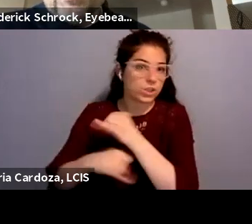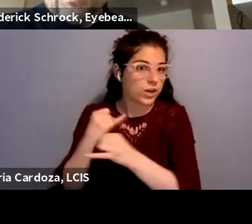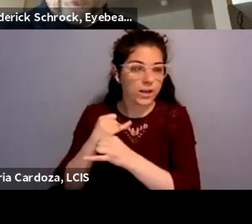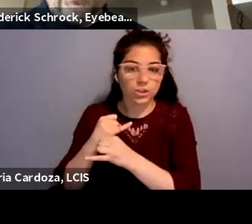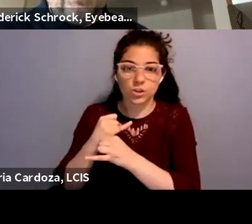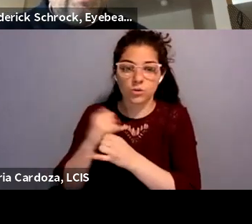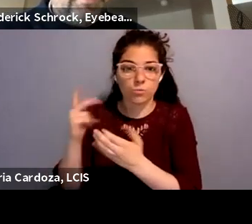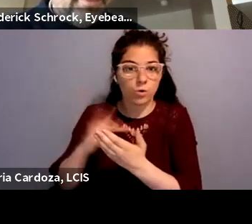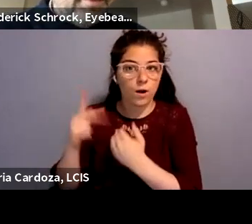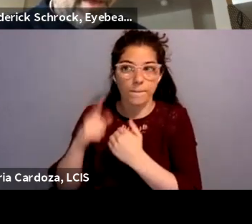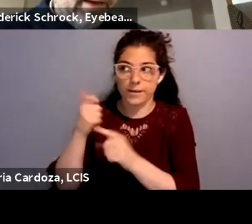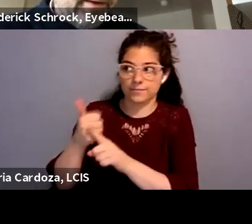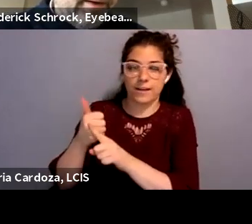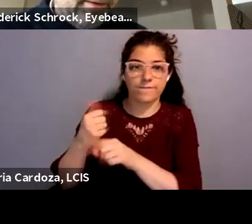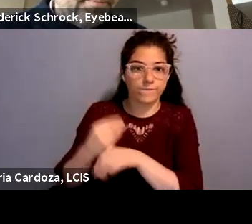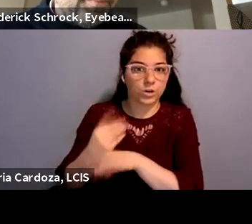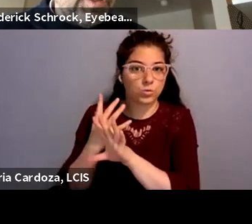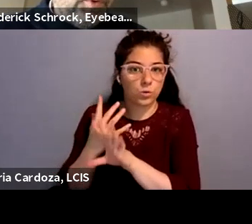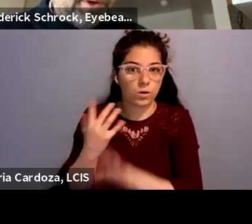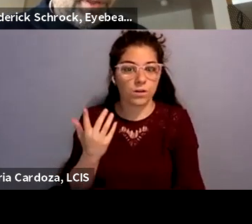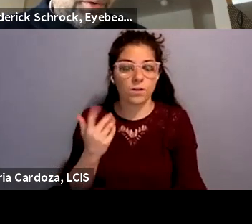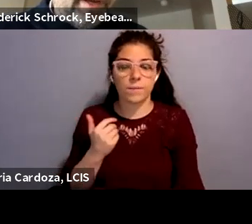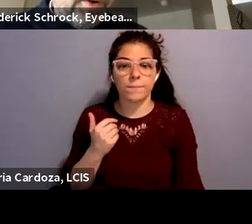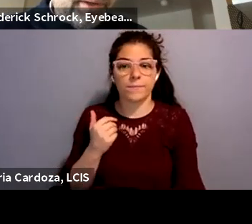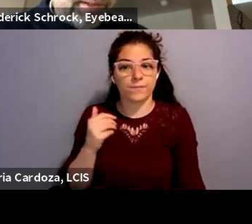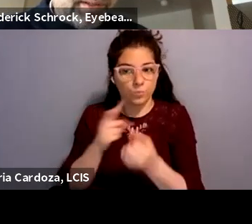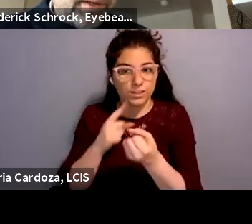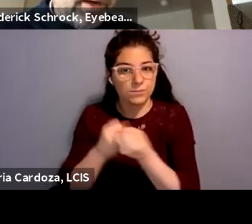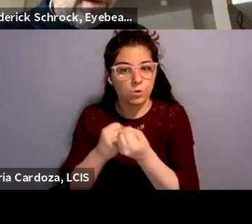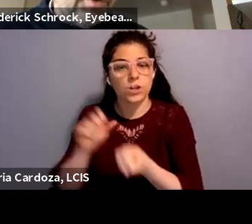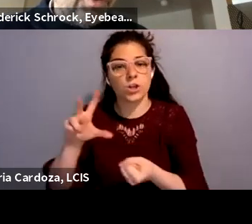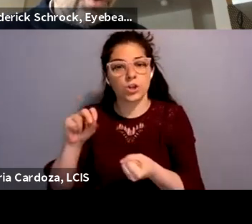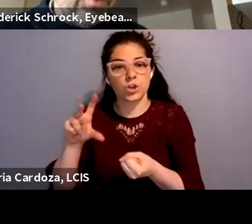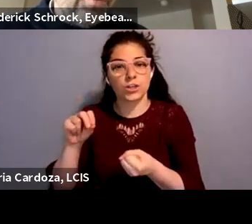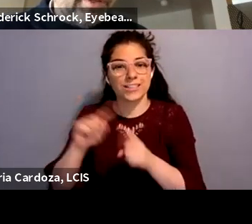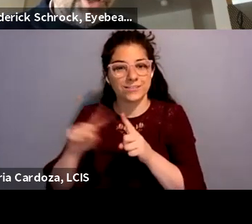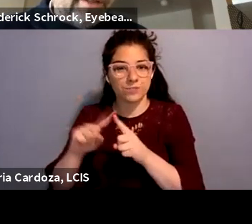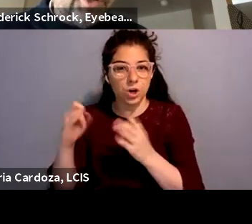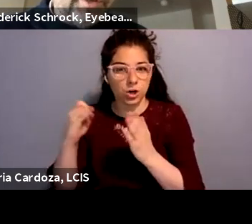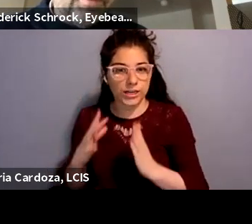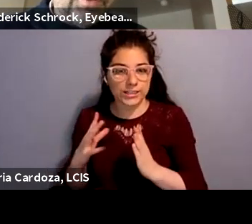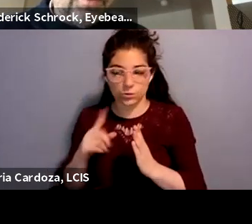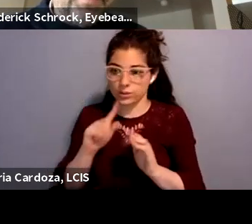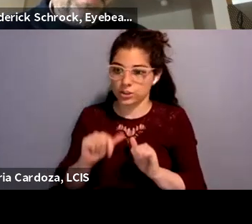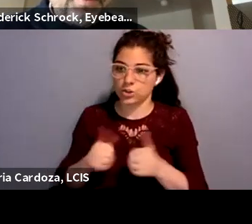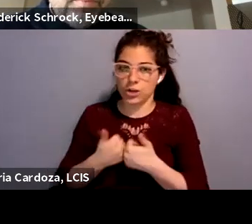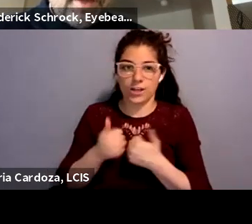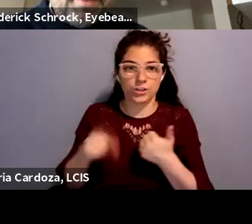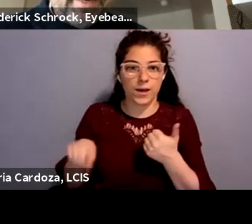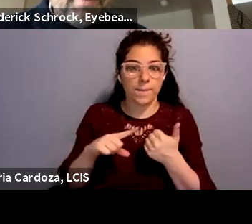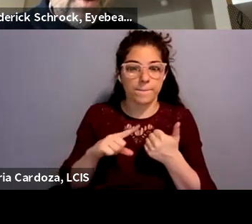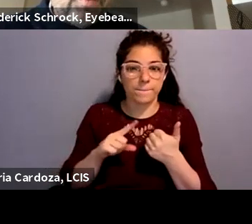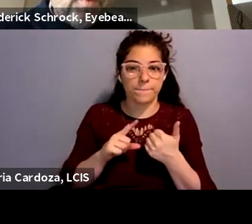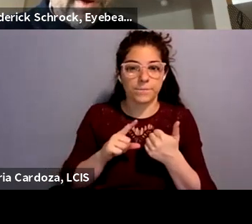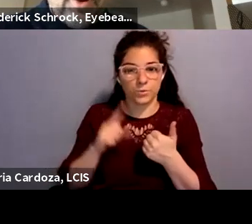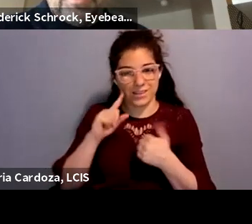program, because it was virtual, that supported 30 artists to really challenge them to